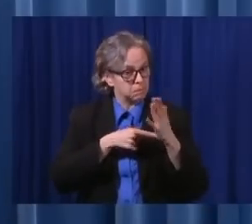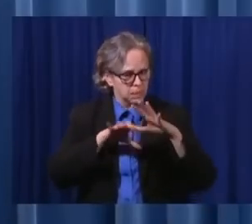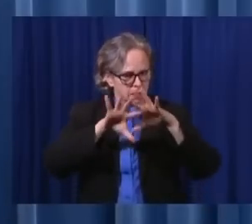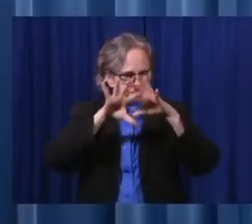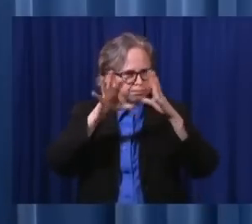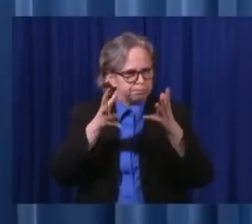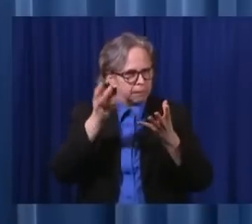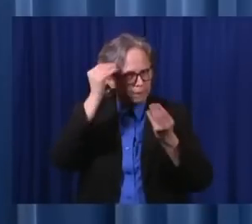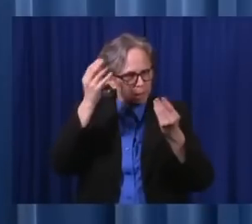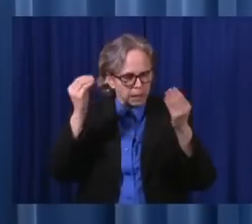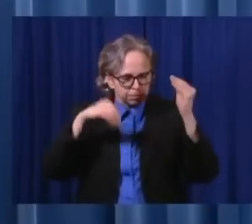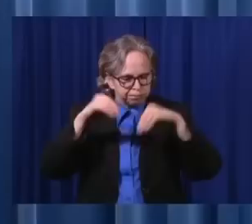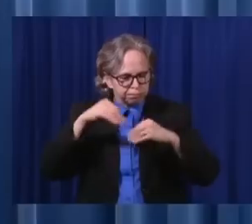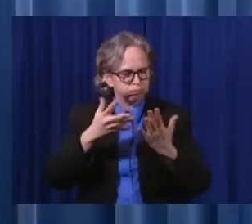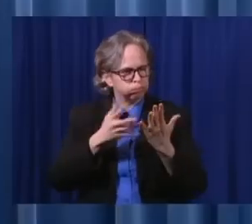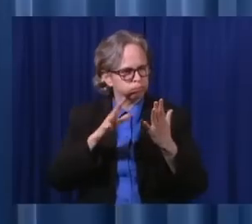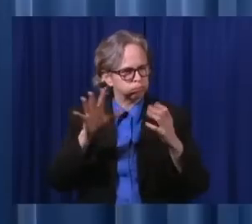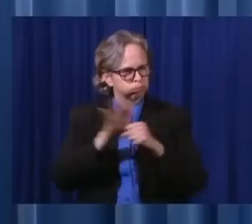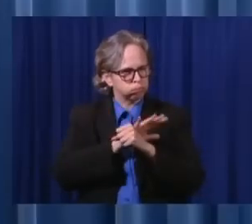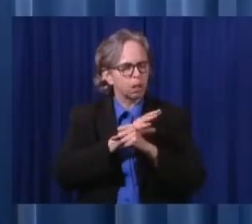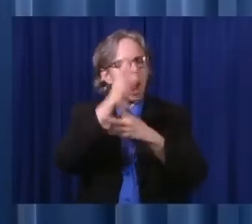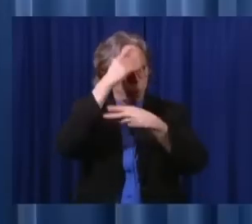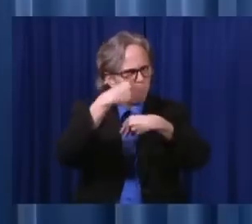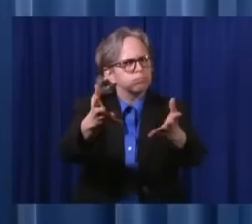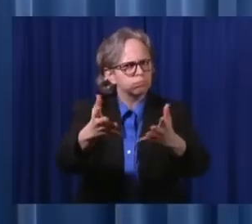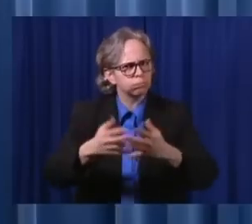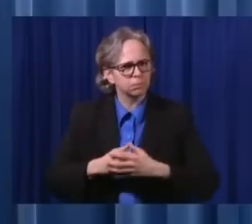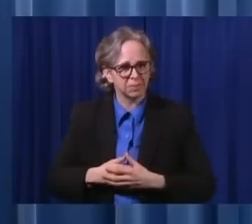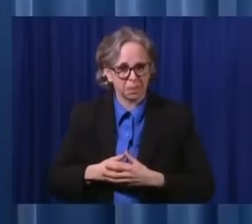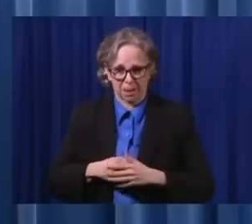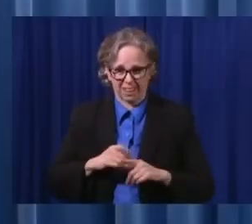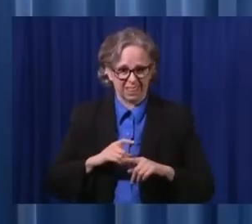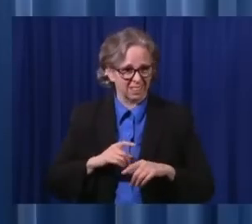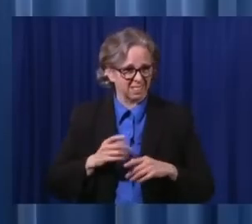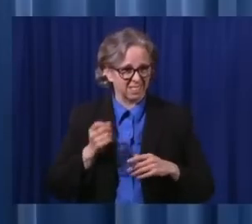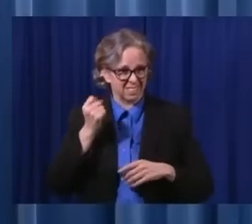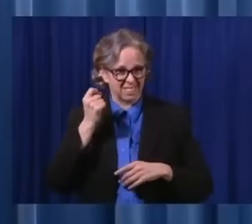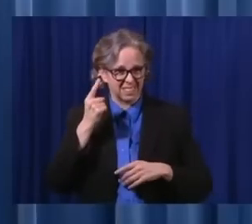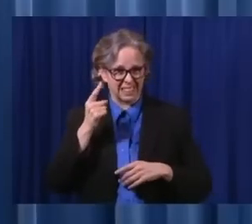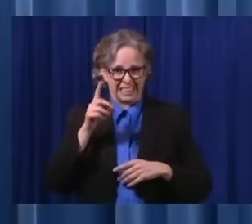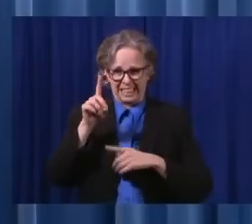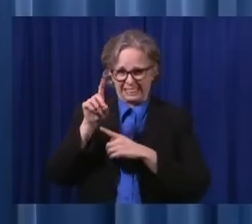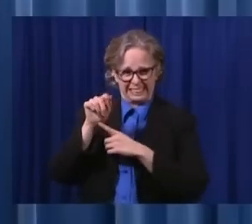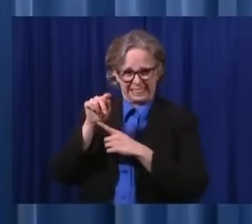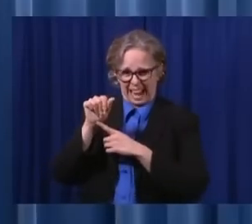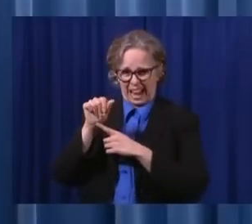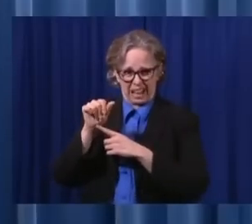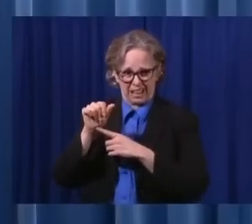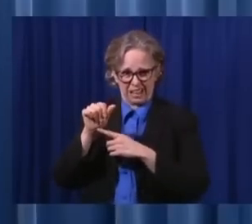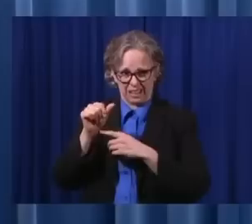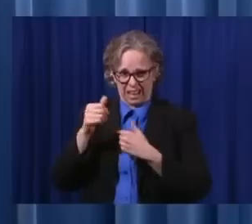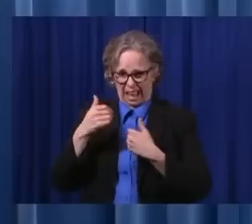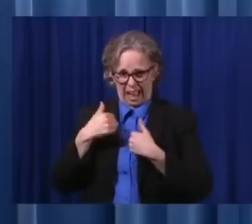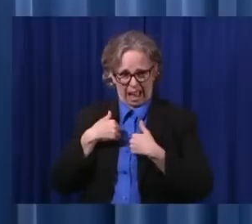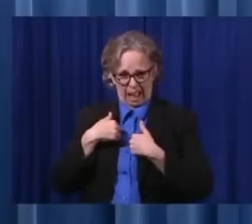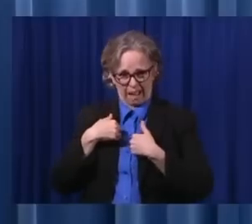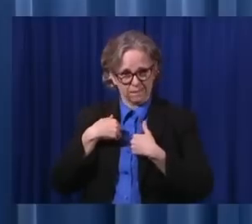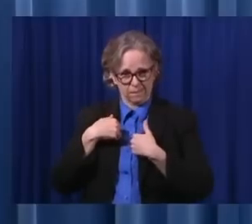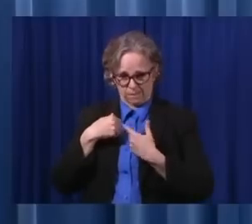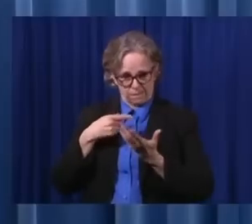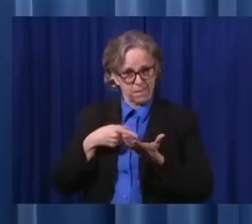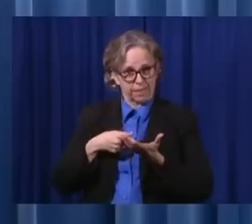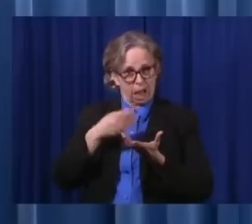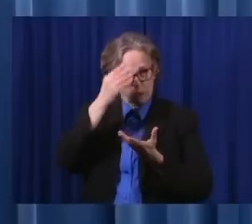But virtually none of the data that we are releasing a year ago would